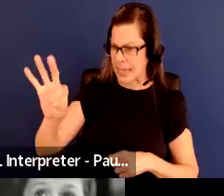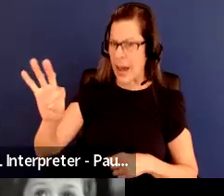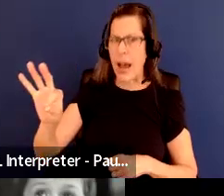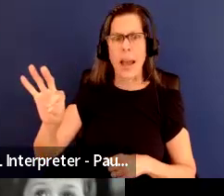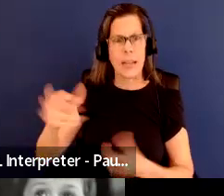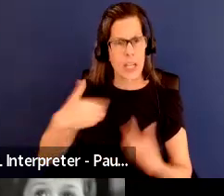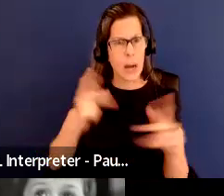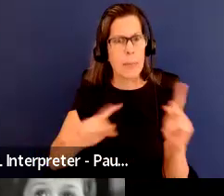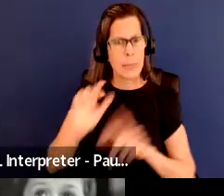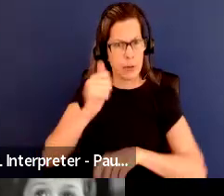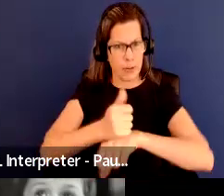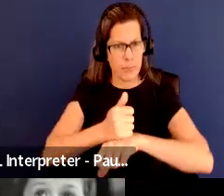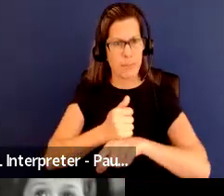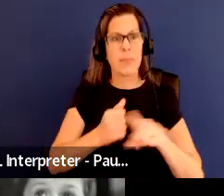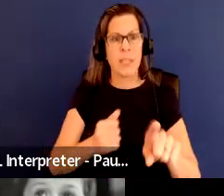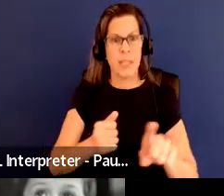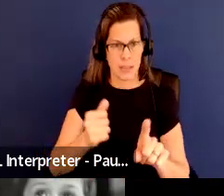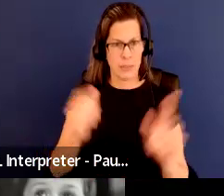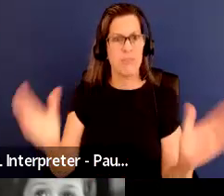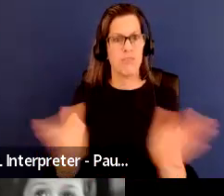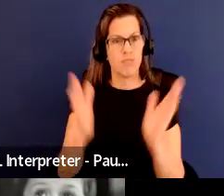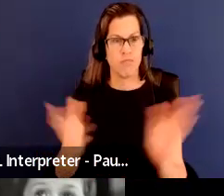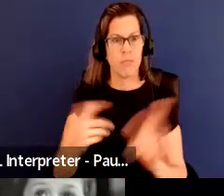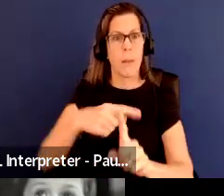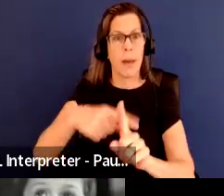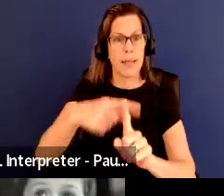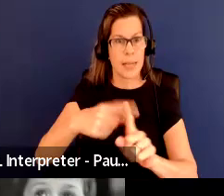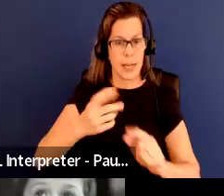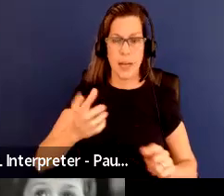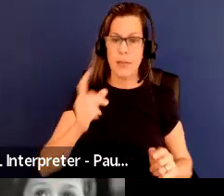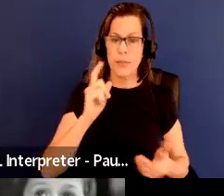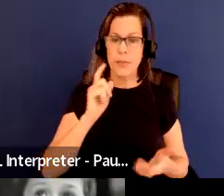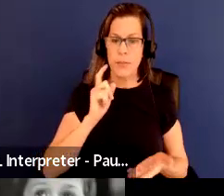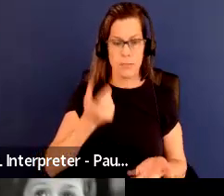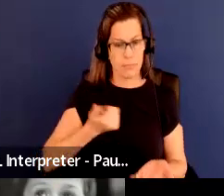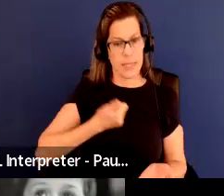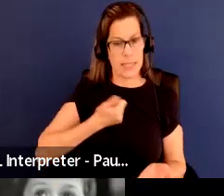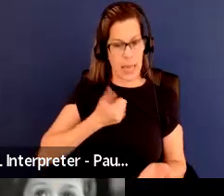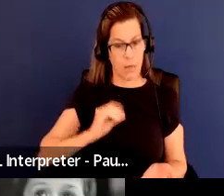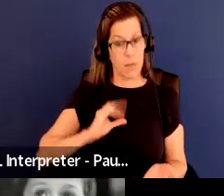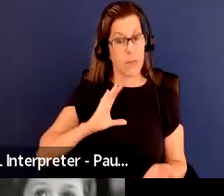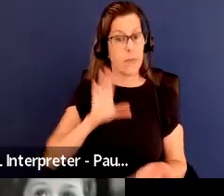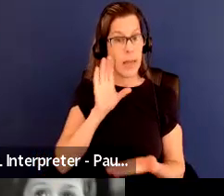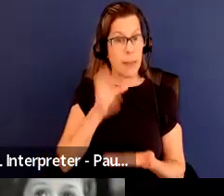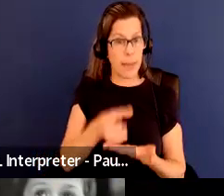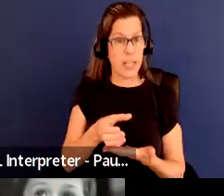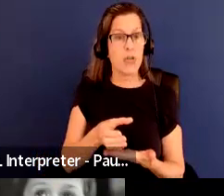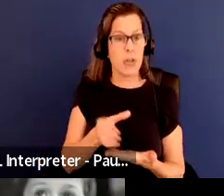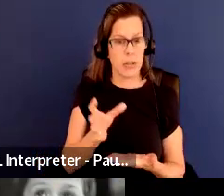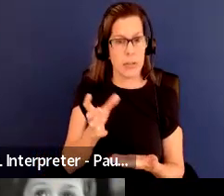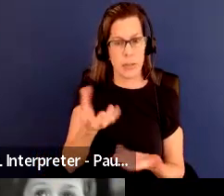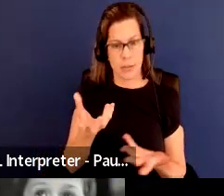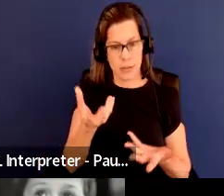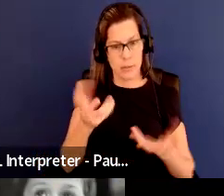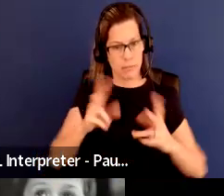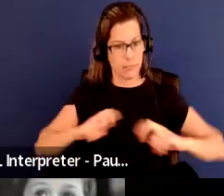to foster positive Chicano self-image, teach Mexican-American history, and preserve culture through Spanish language